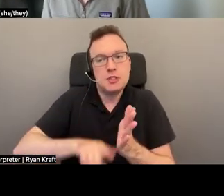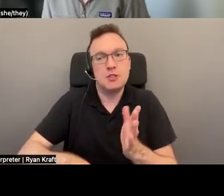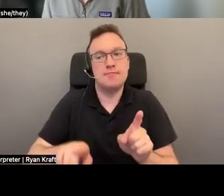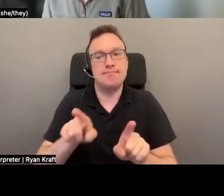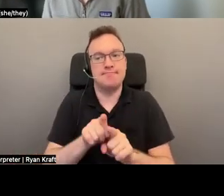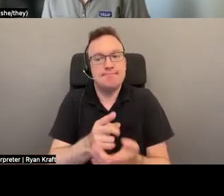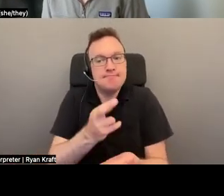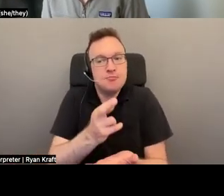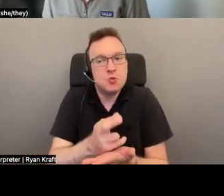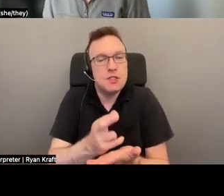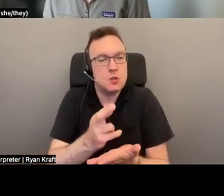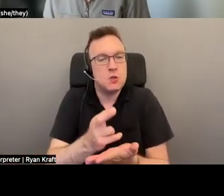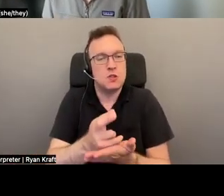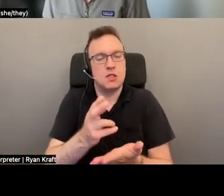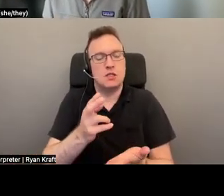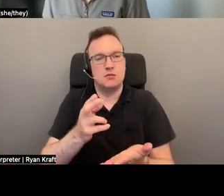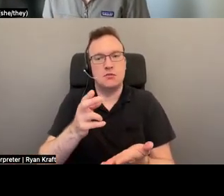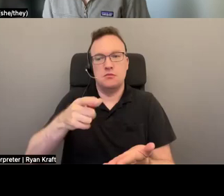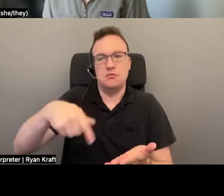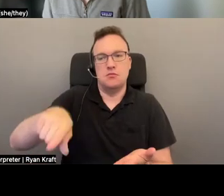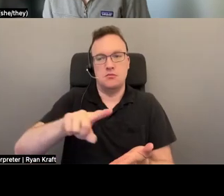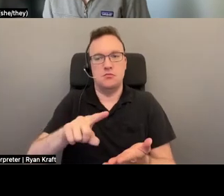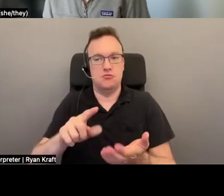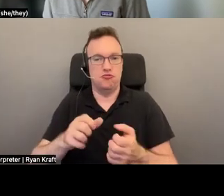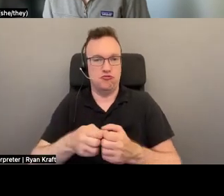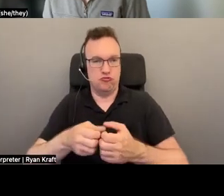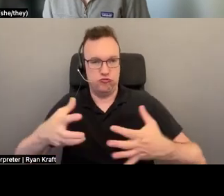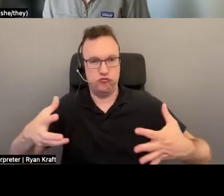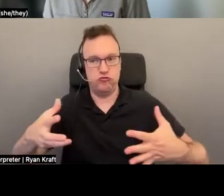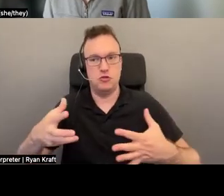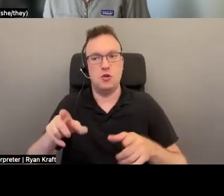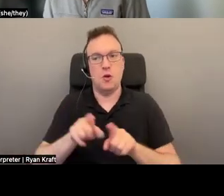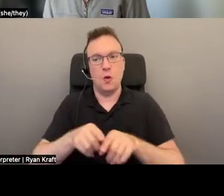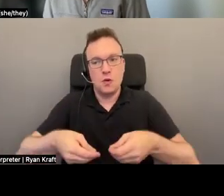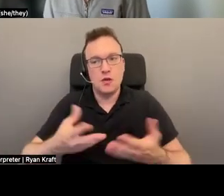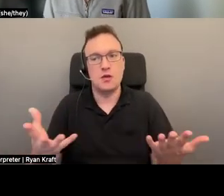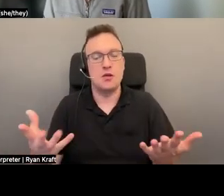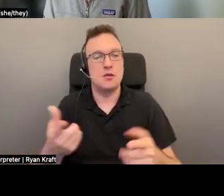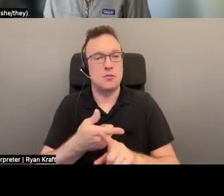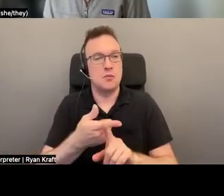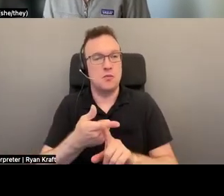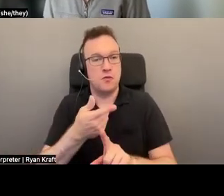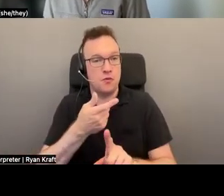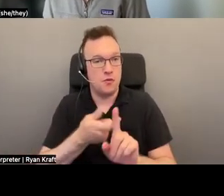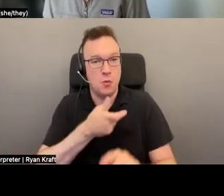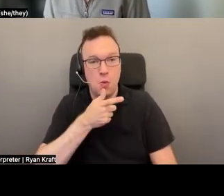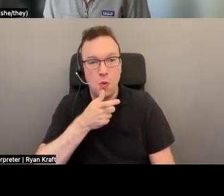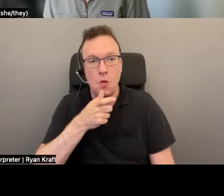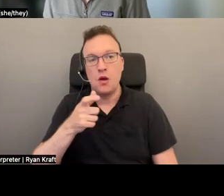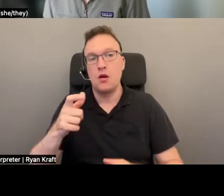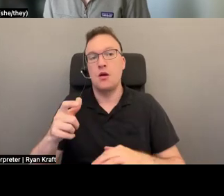and resources generated and disseminated by